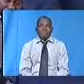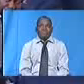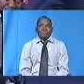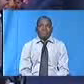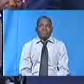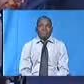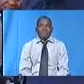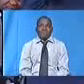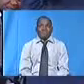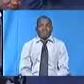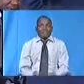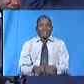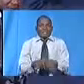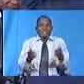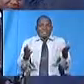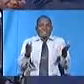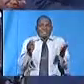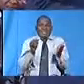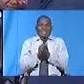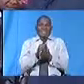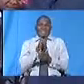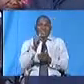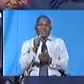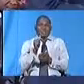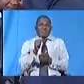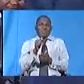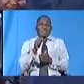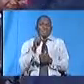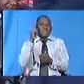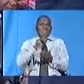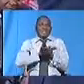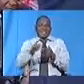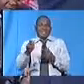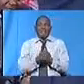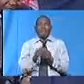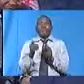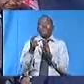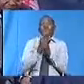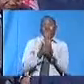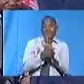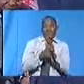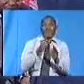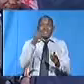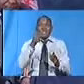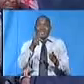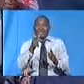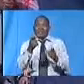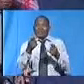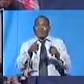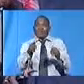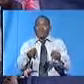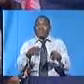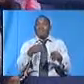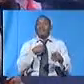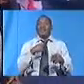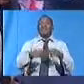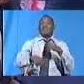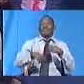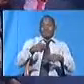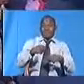It does not make sense, my Lord, for the law to require that when you have a problem in respect